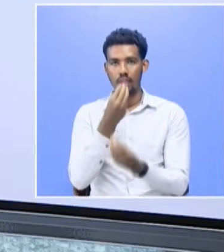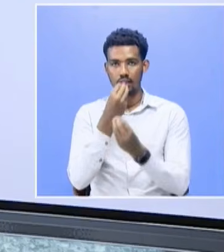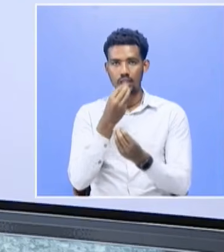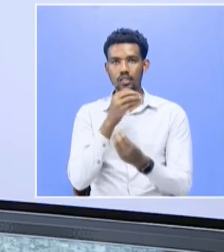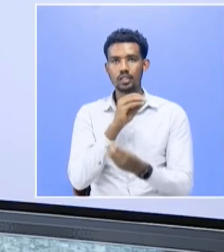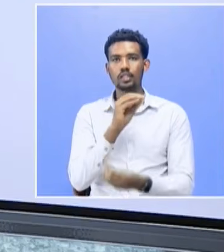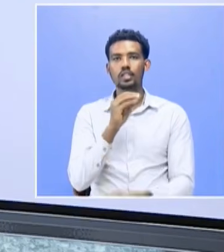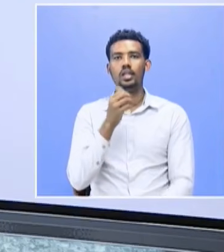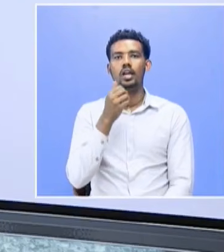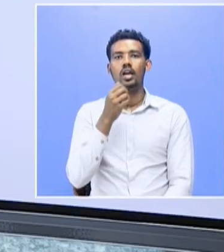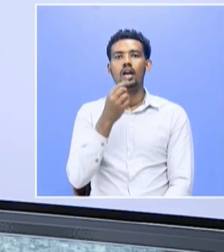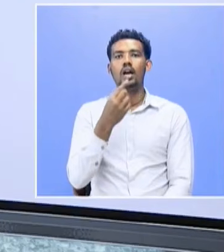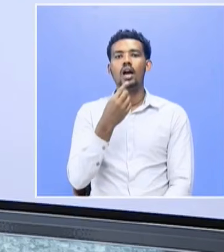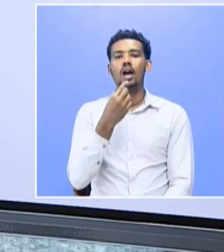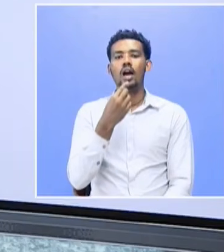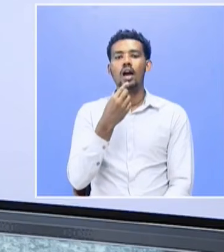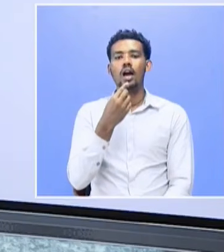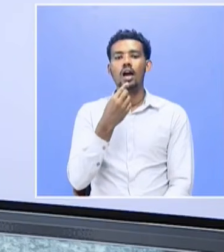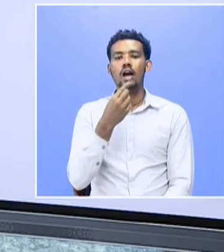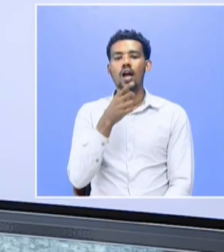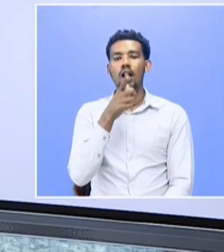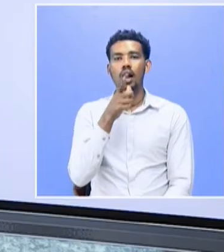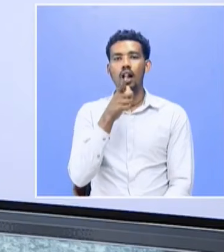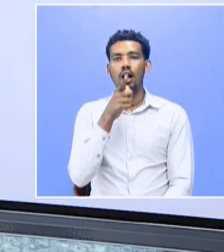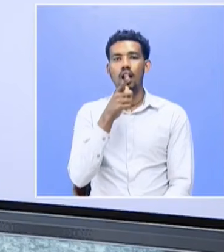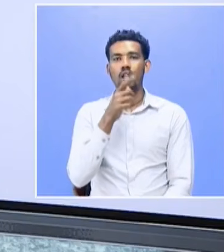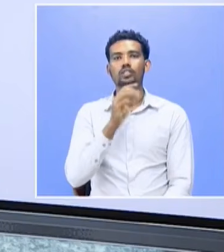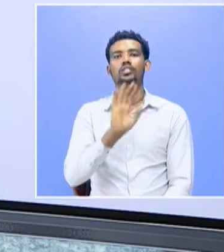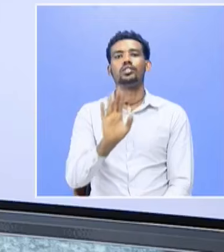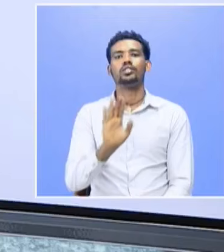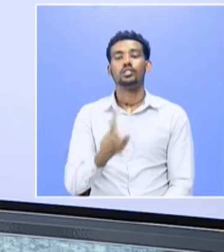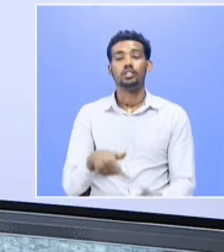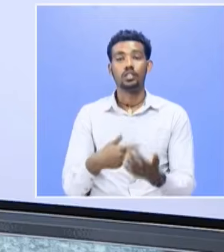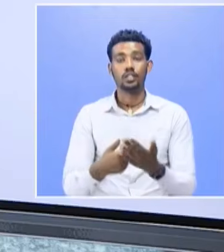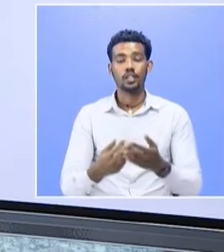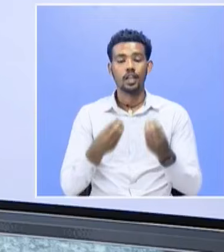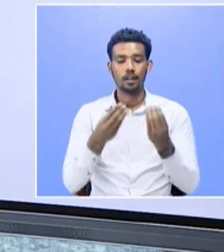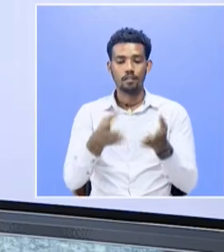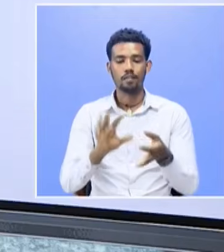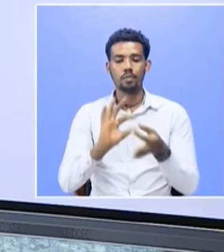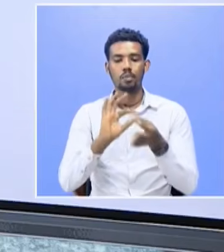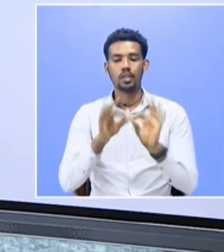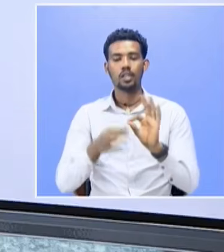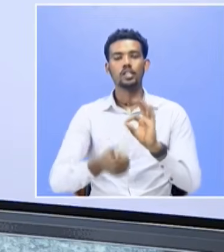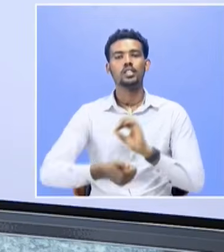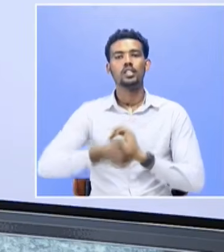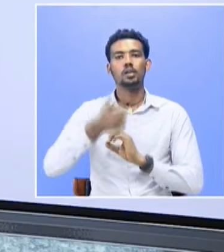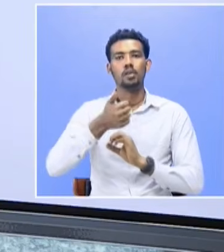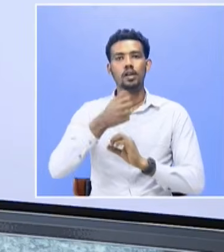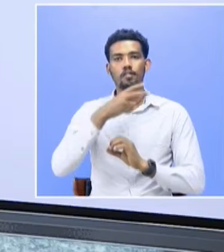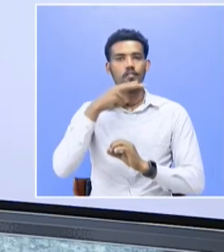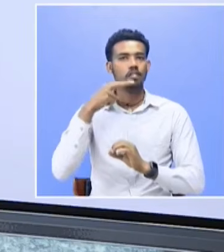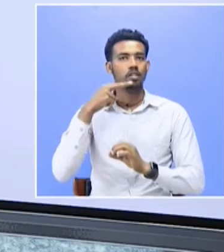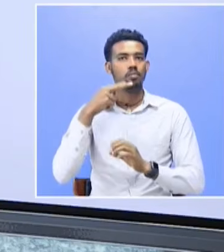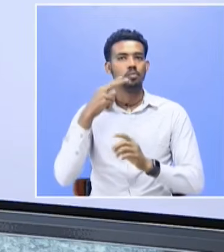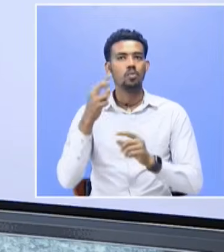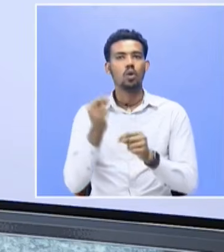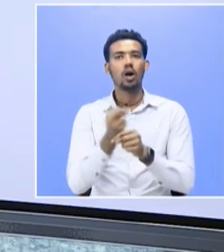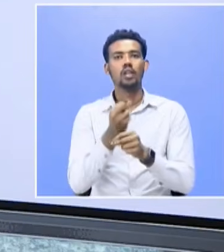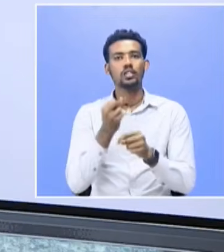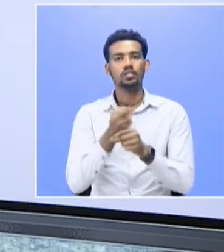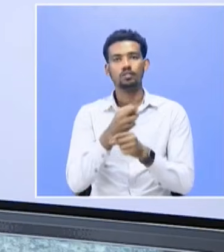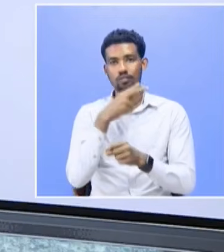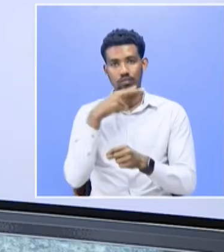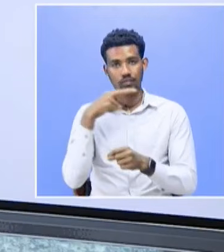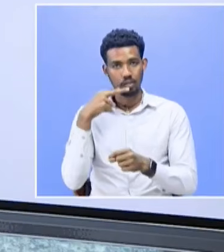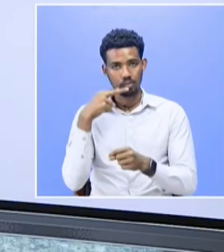her lunch. That gives a meaning for the main verb or action verb. Let me give